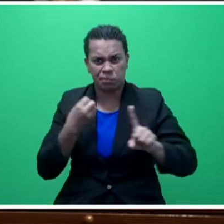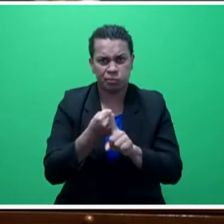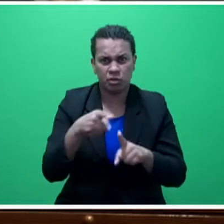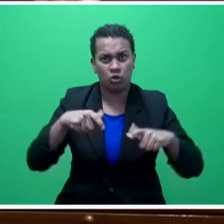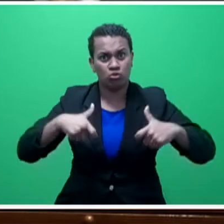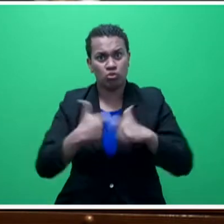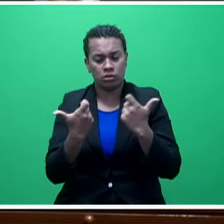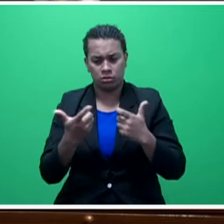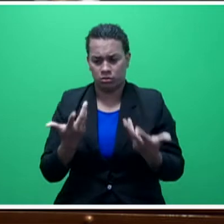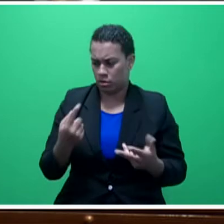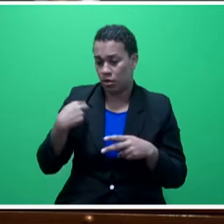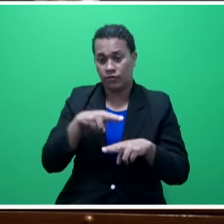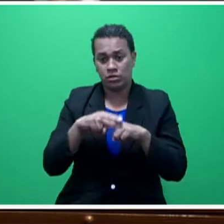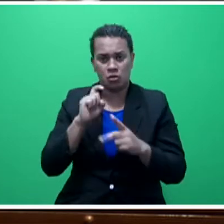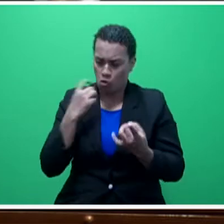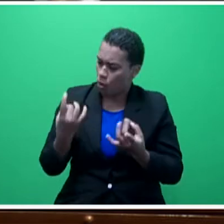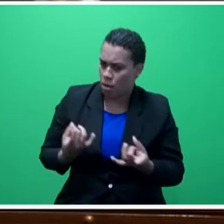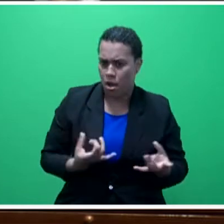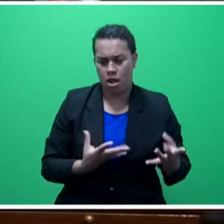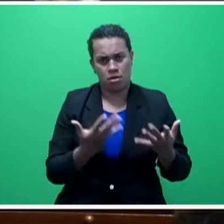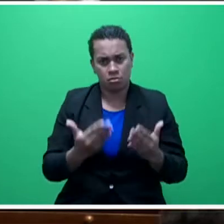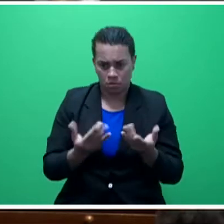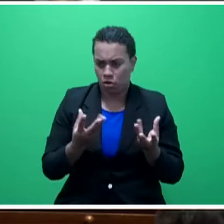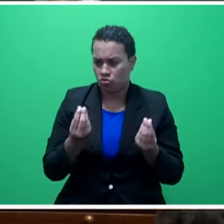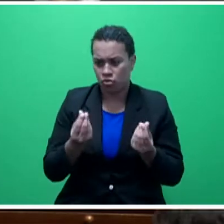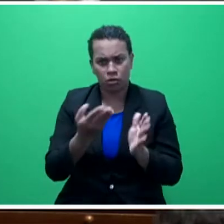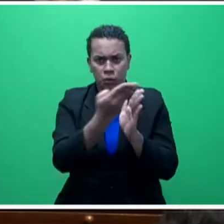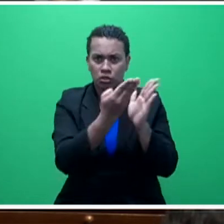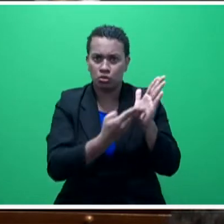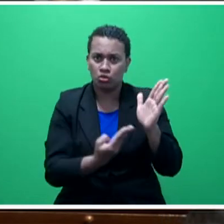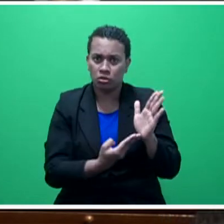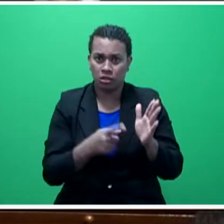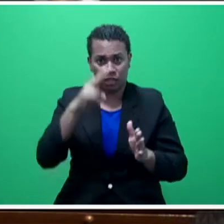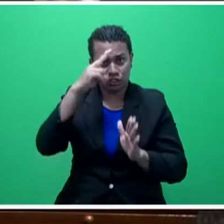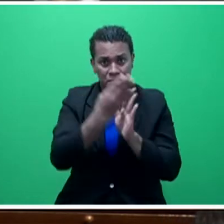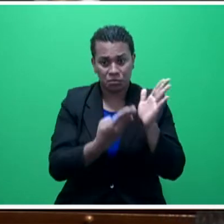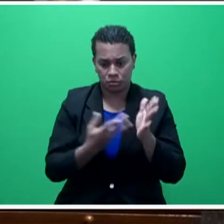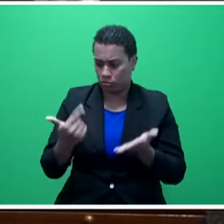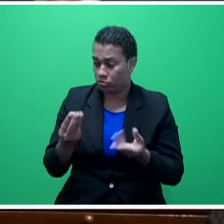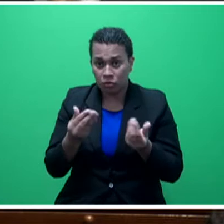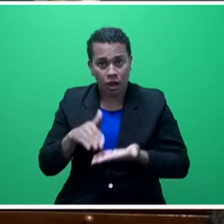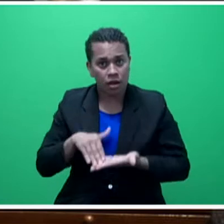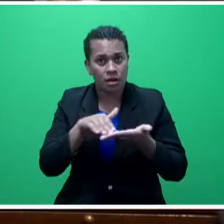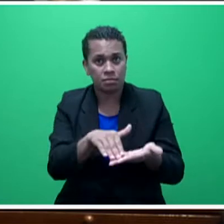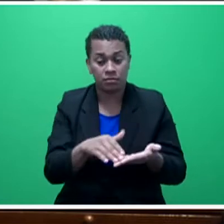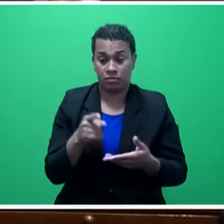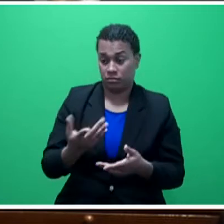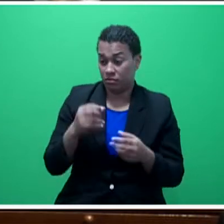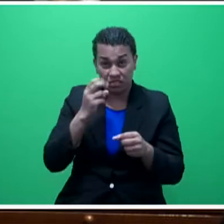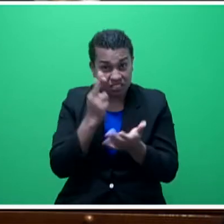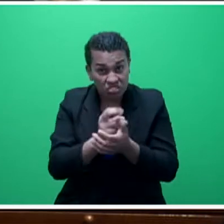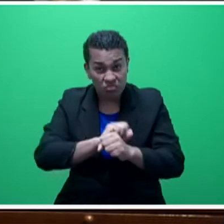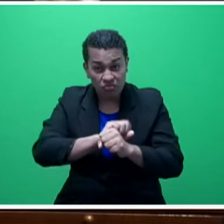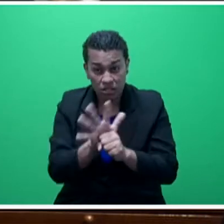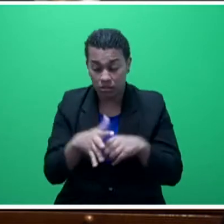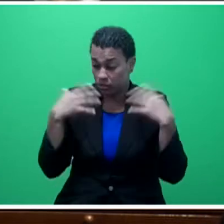Mr. Speaker, sir, the Fijian government, at a time of a crisis that no country had prepared for, made quick